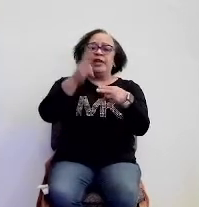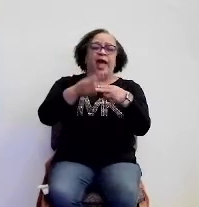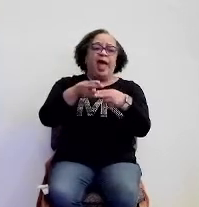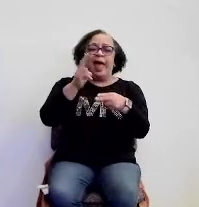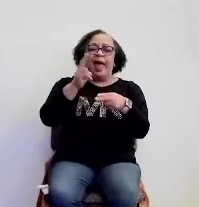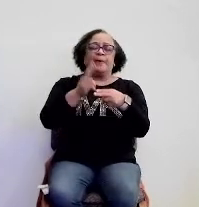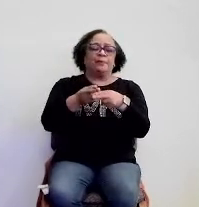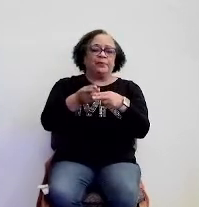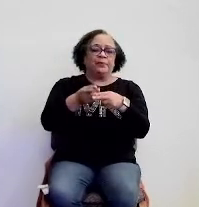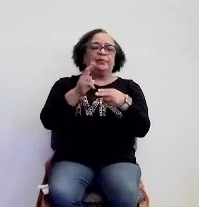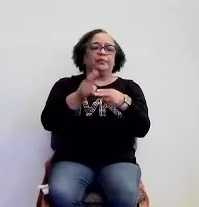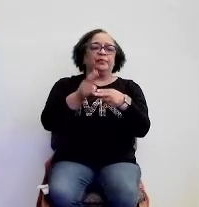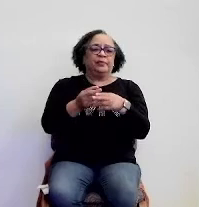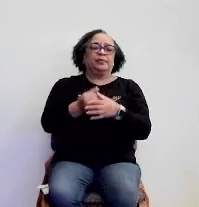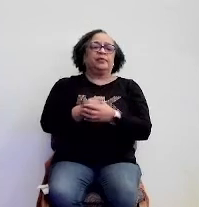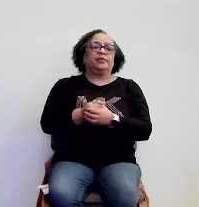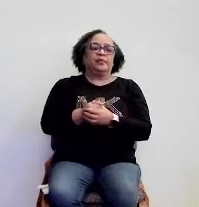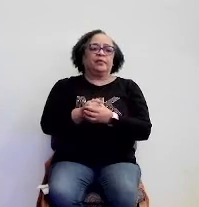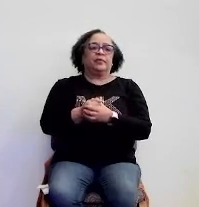above.